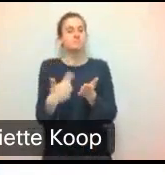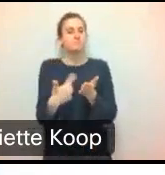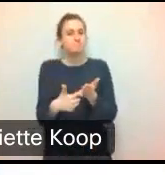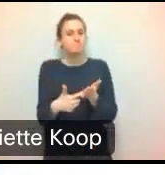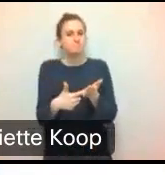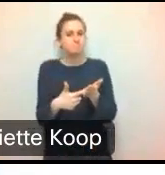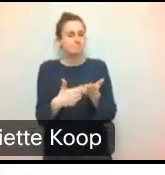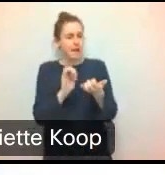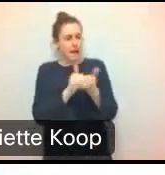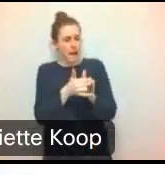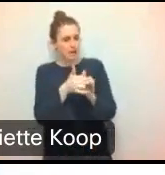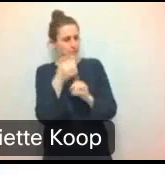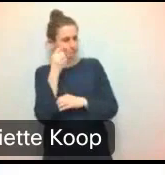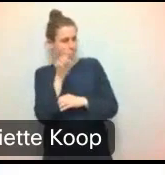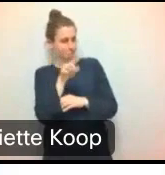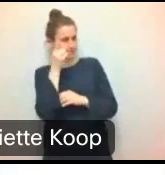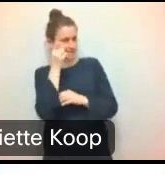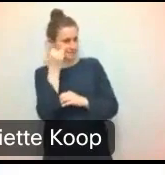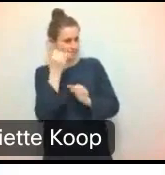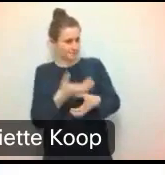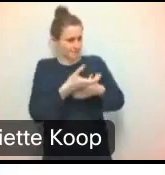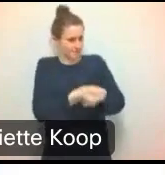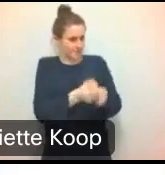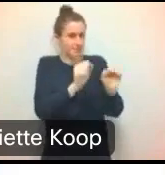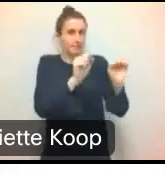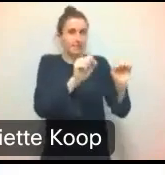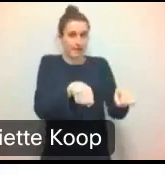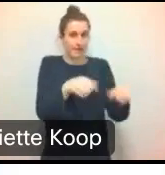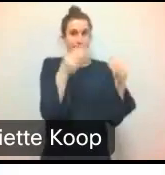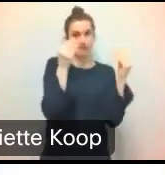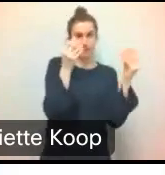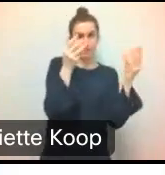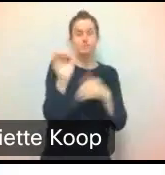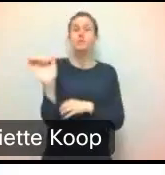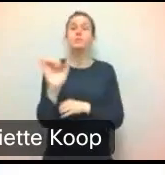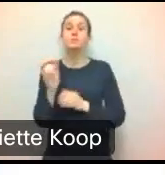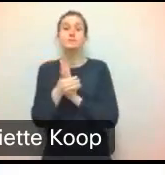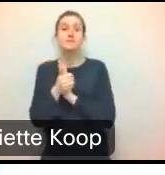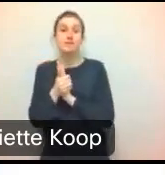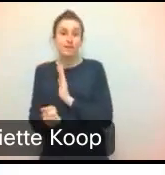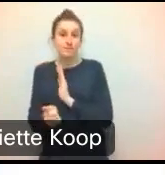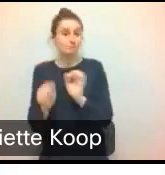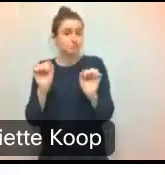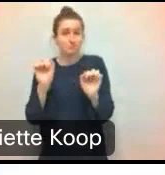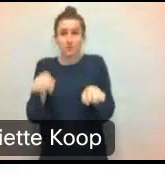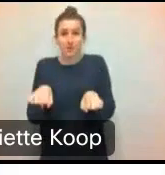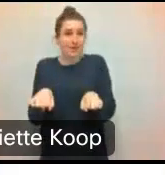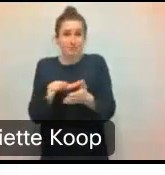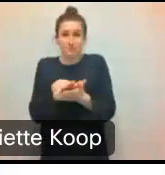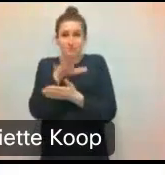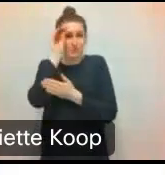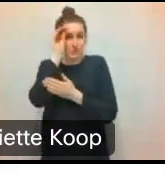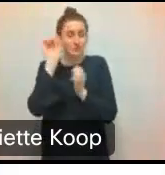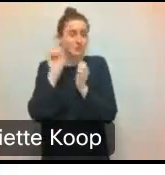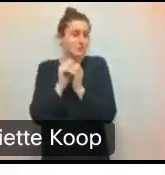credible information online, and also the skills, because they can be learned with time. But I'm